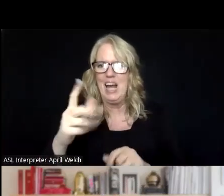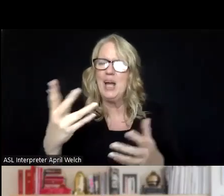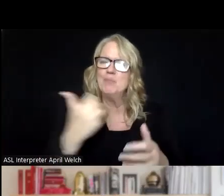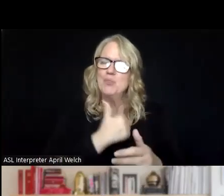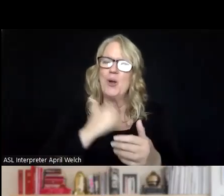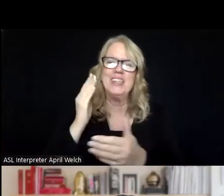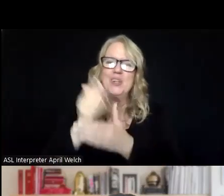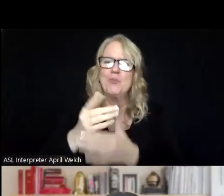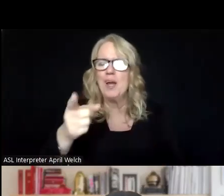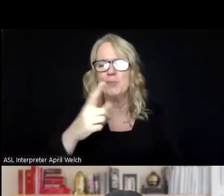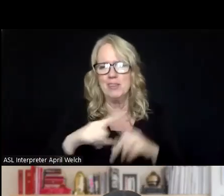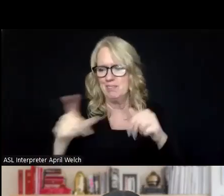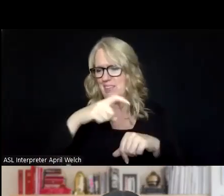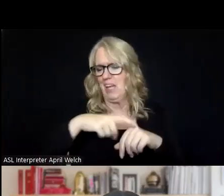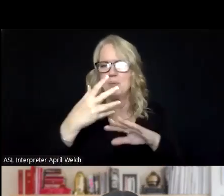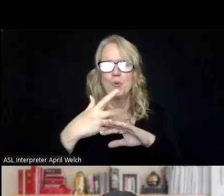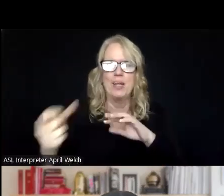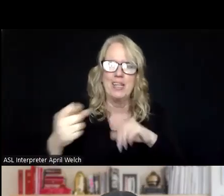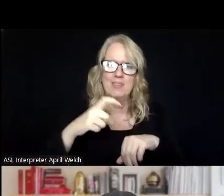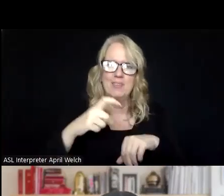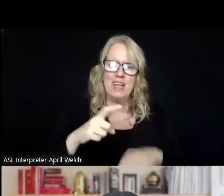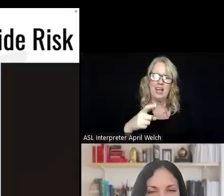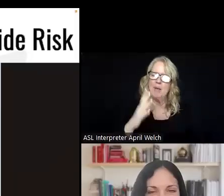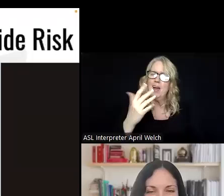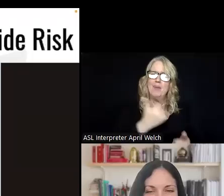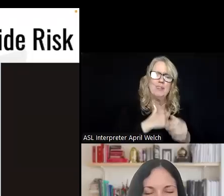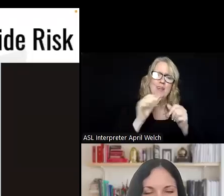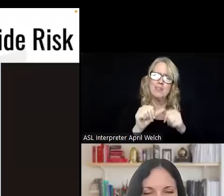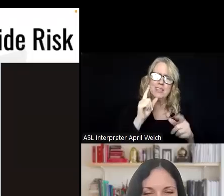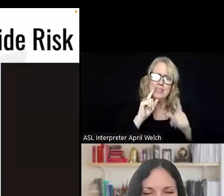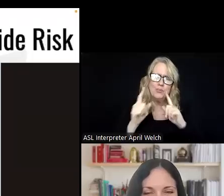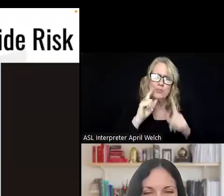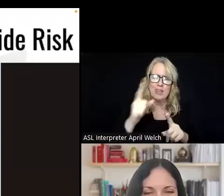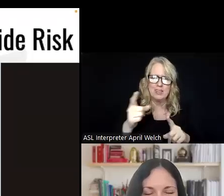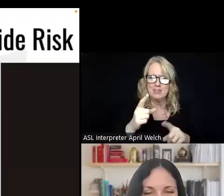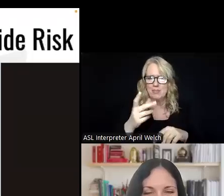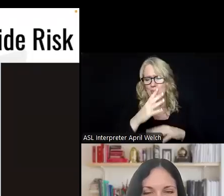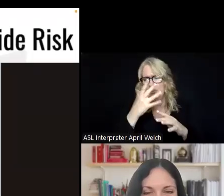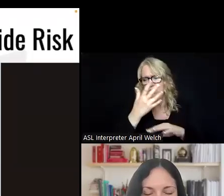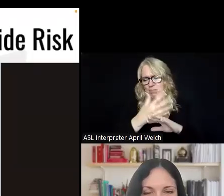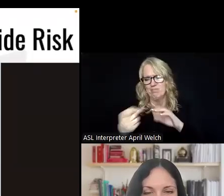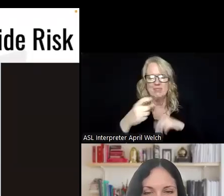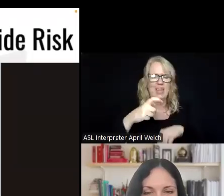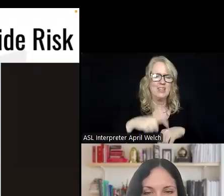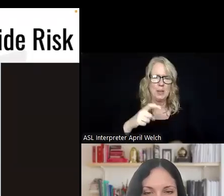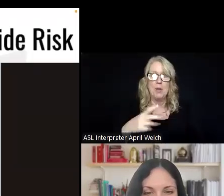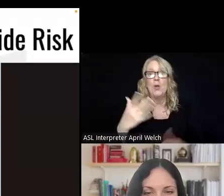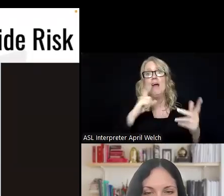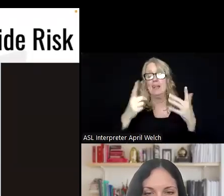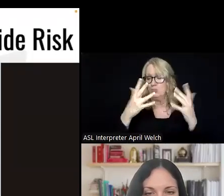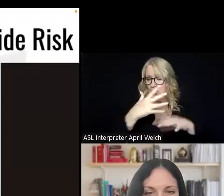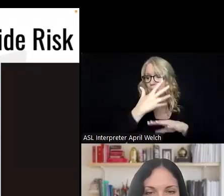sorry to interrupt, but yes, I would love to continue to listen to this, but we are actually out of